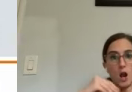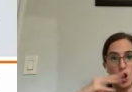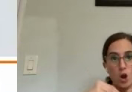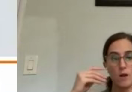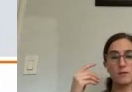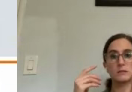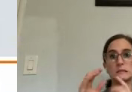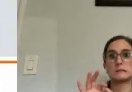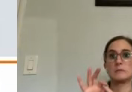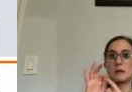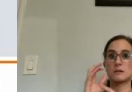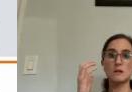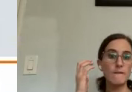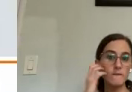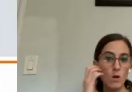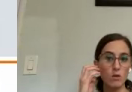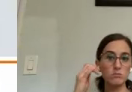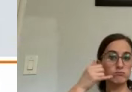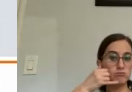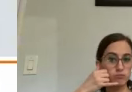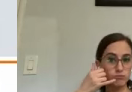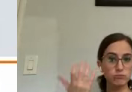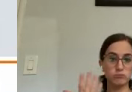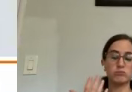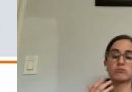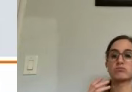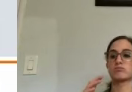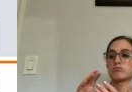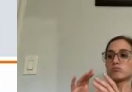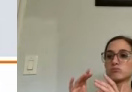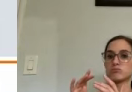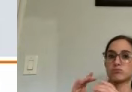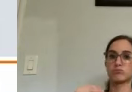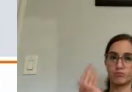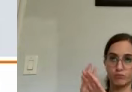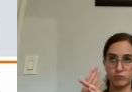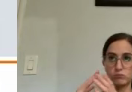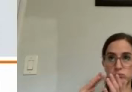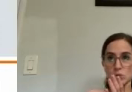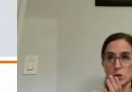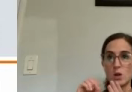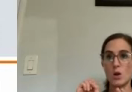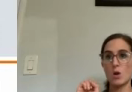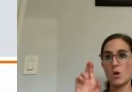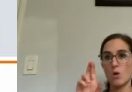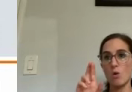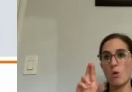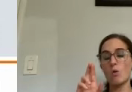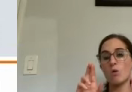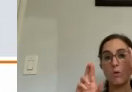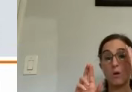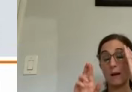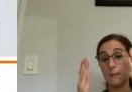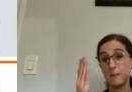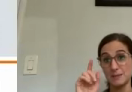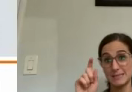and or maybe starting out a business. They may need help with access to QuickBooks